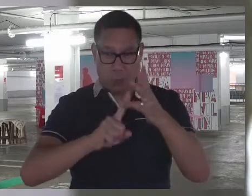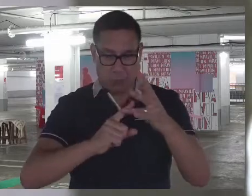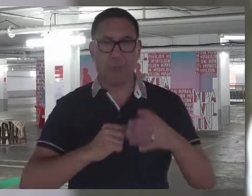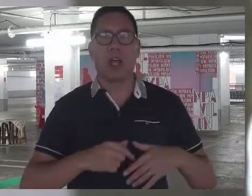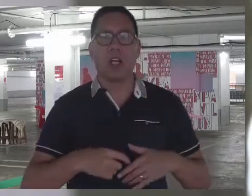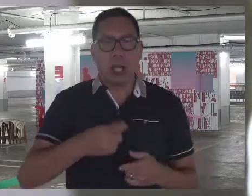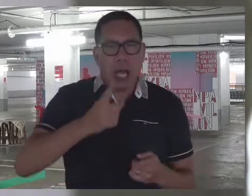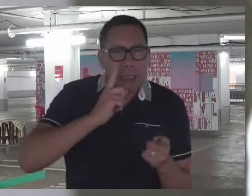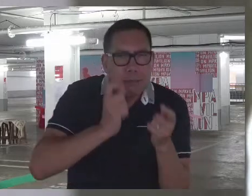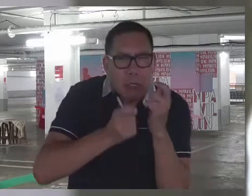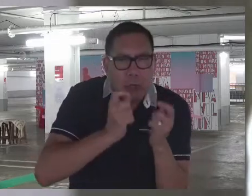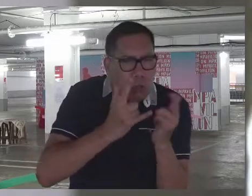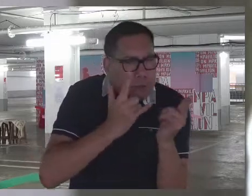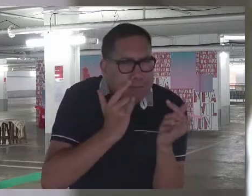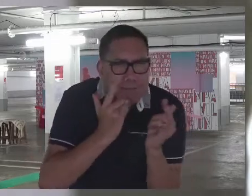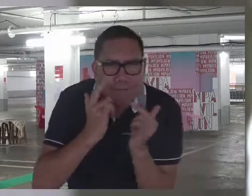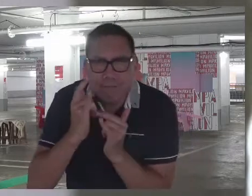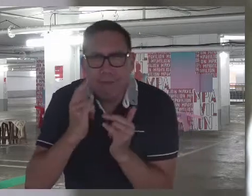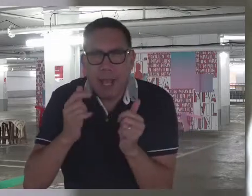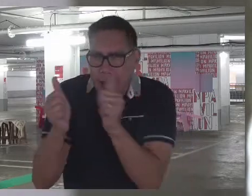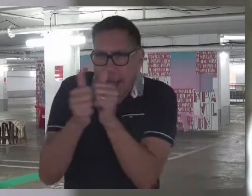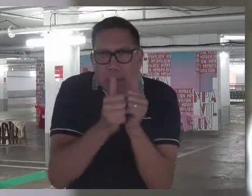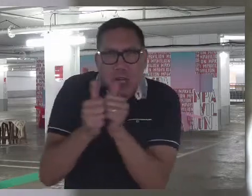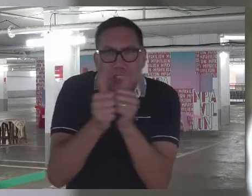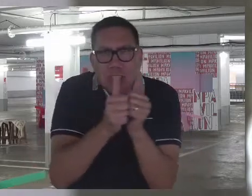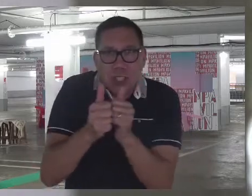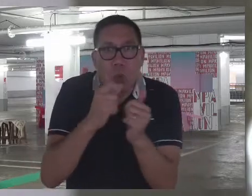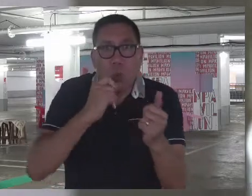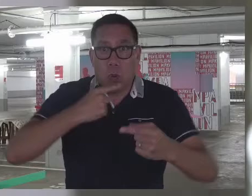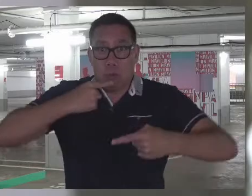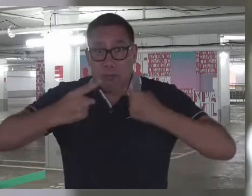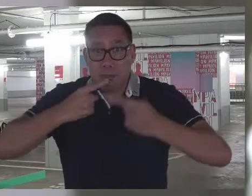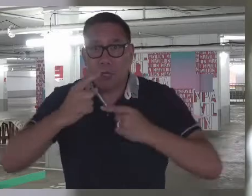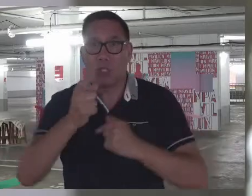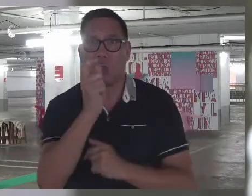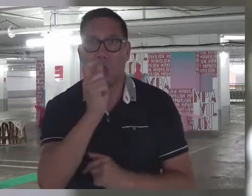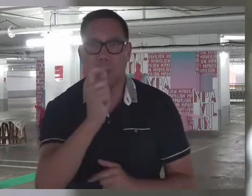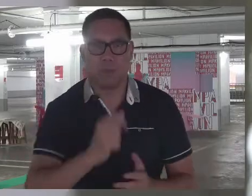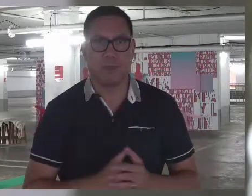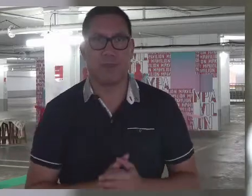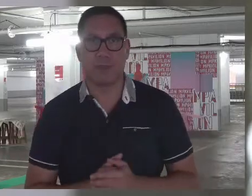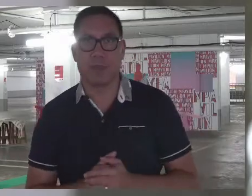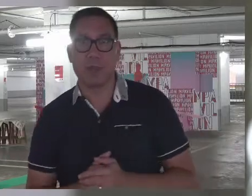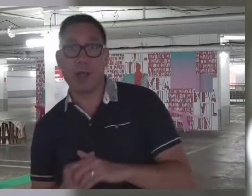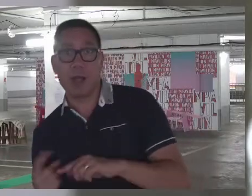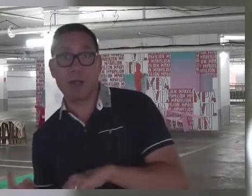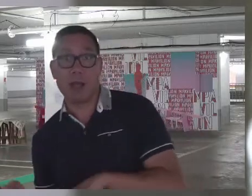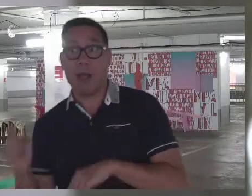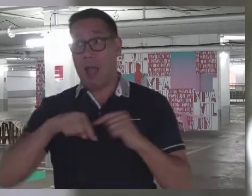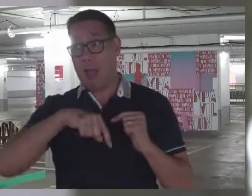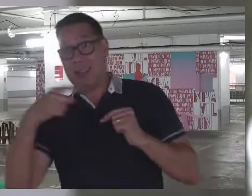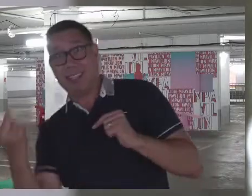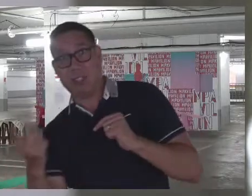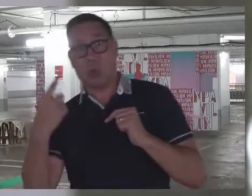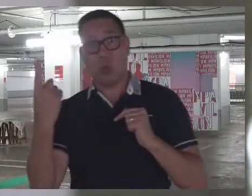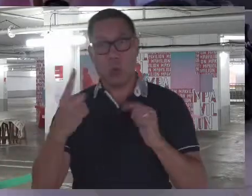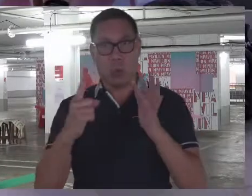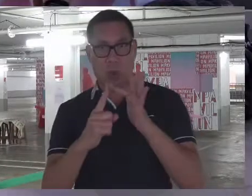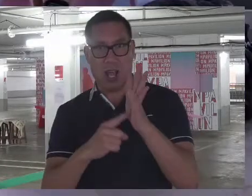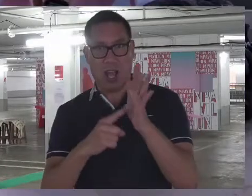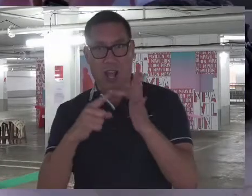experimental collaboration that we'll be hearing about shortly. And on my far right, we have Eliza